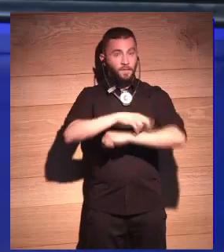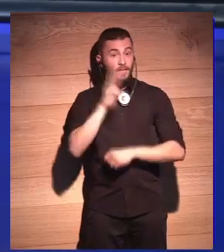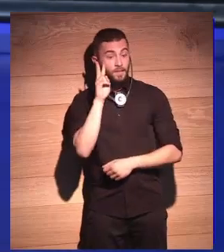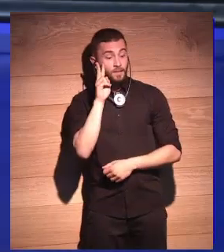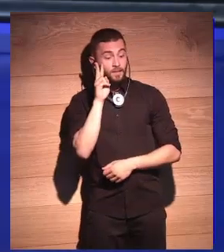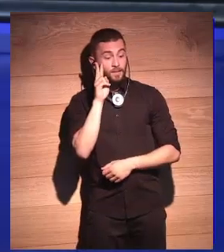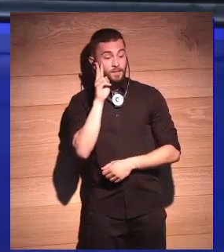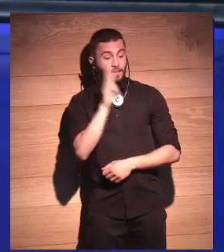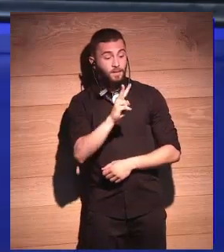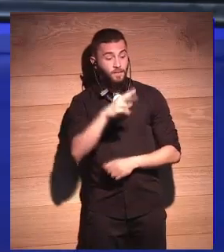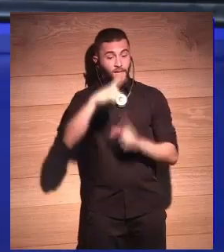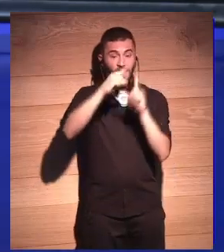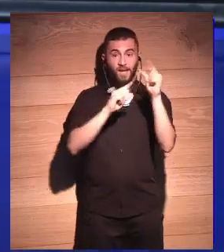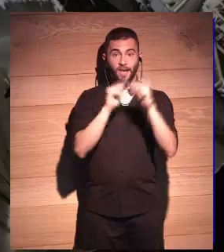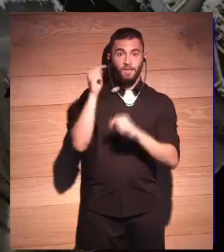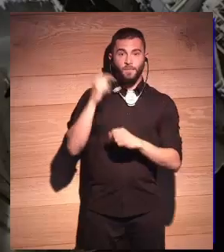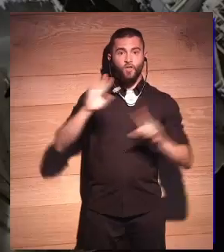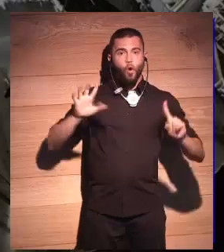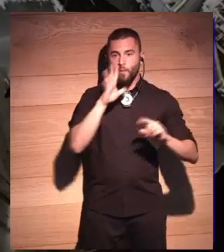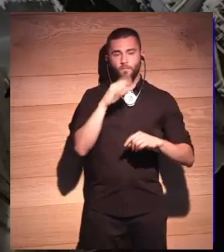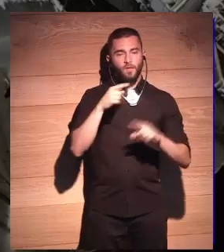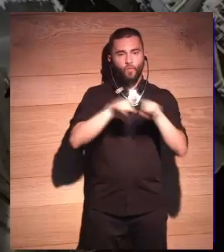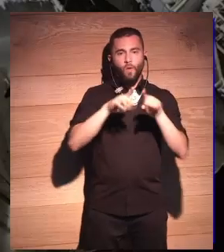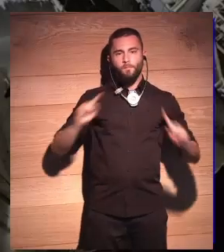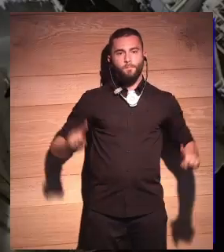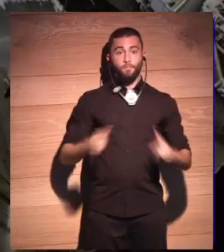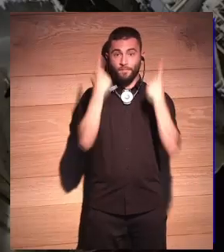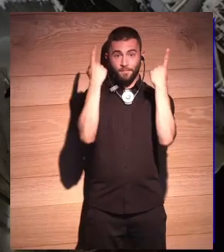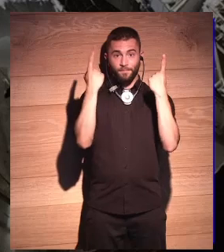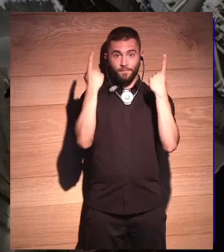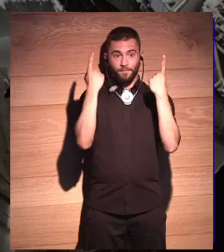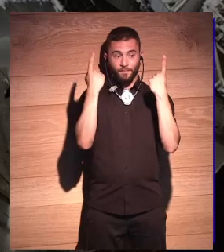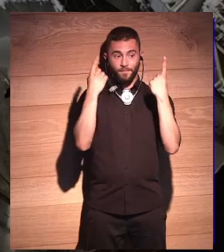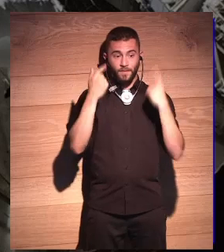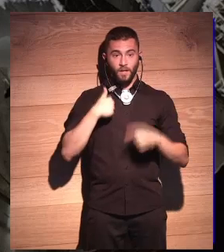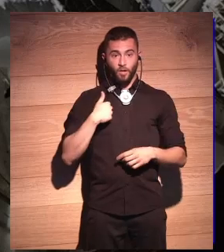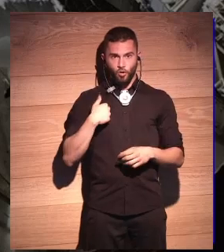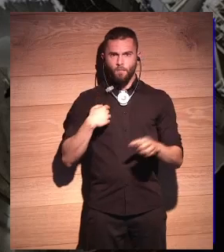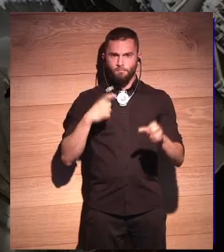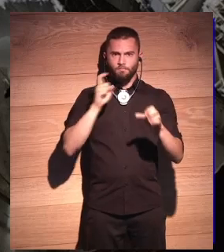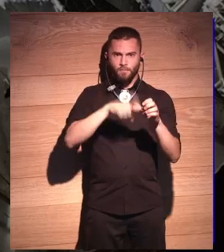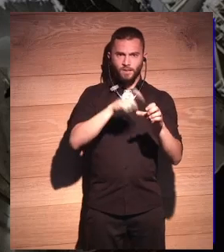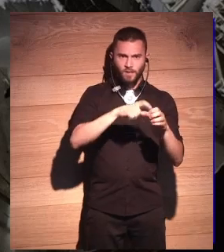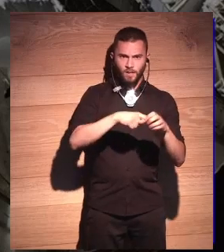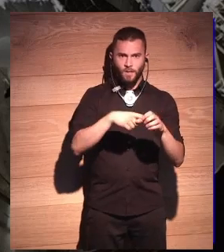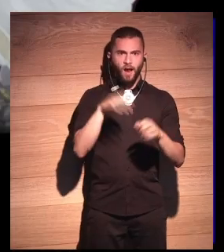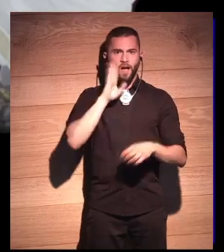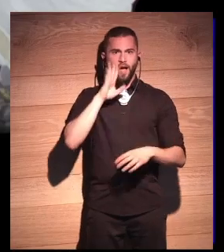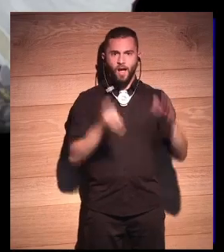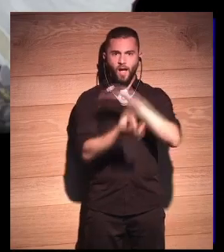in creating that and that I might also have an idea about what that looks like is pretty cool.